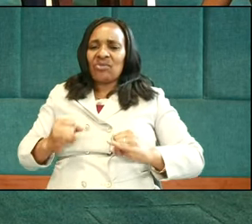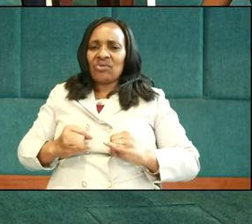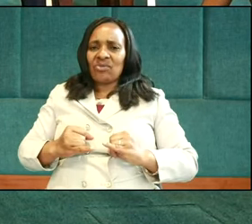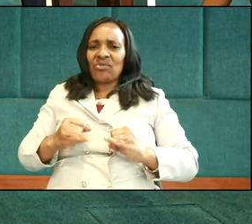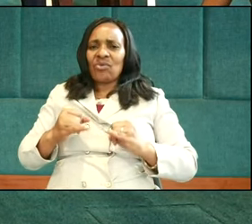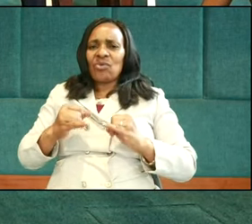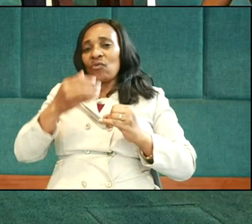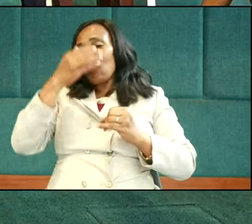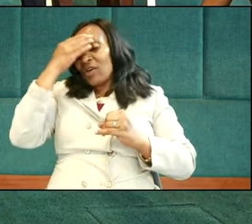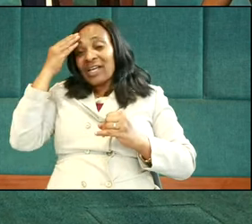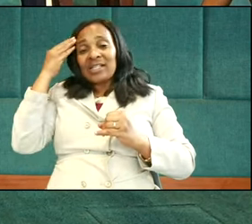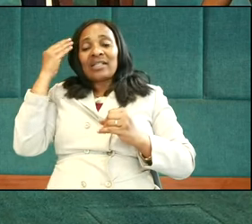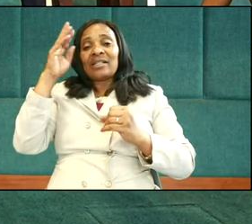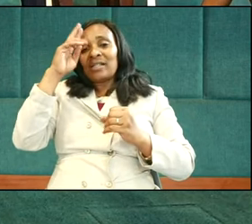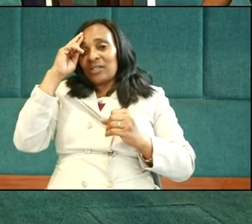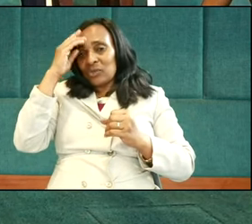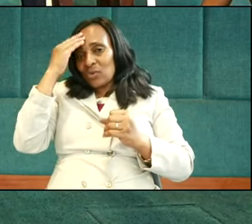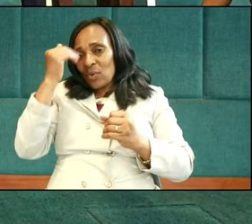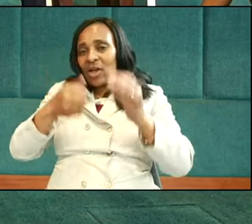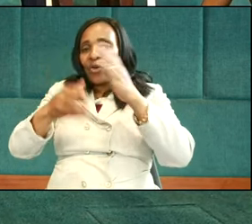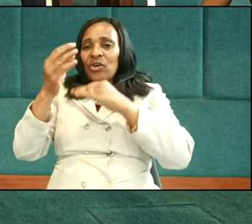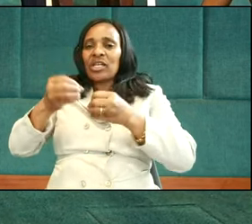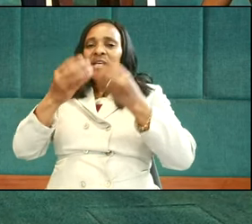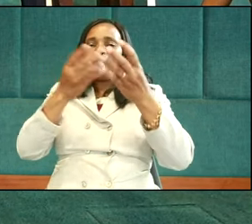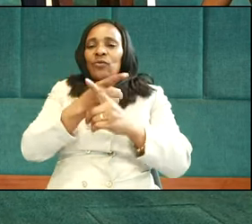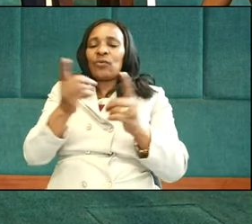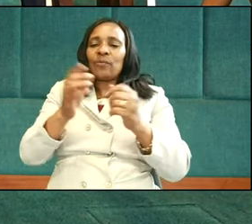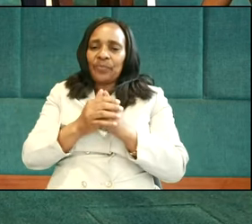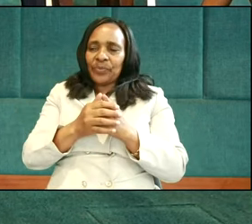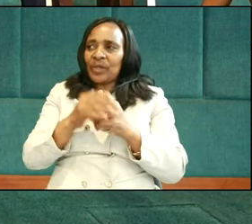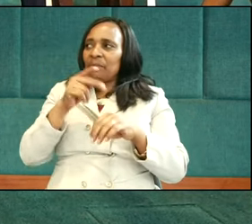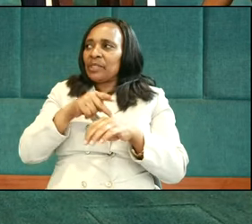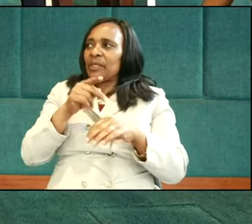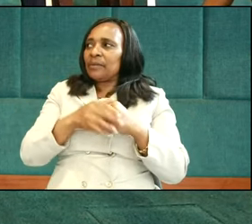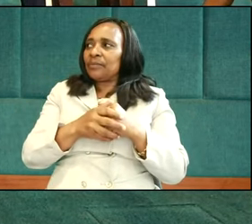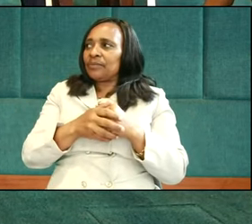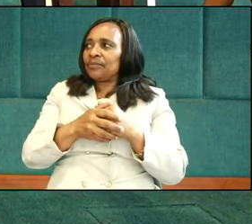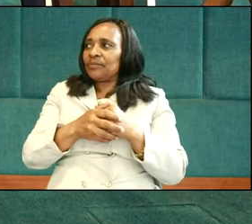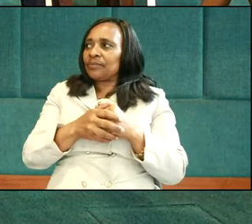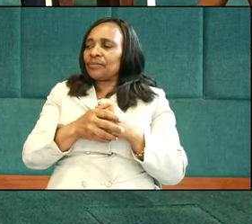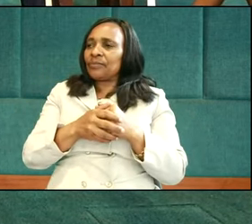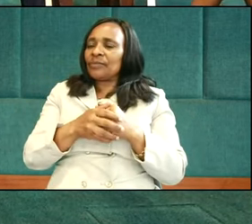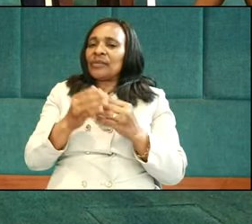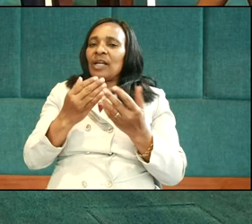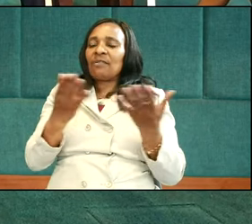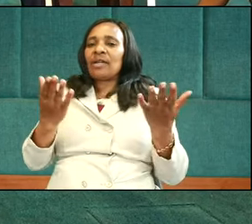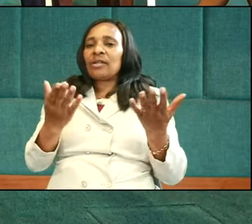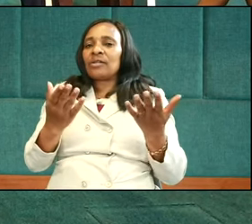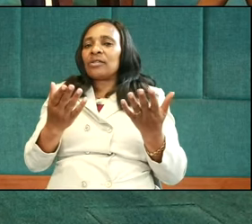God gave you those gifts. I like that. Thank you for that. Peter, you have anything to add?